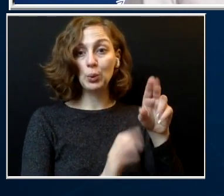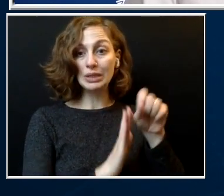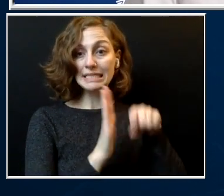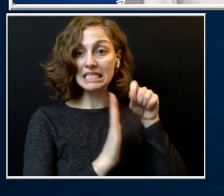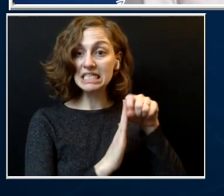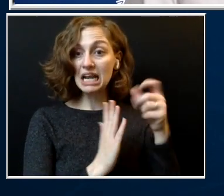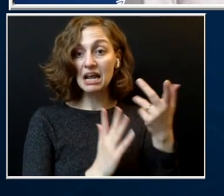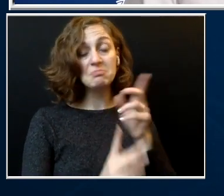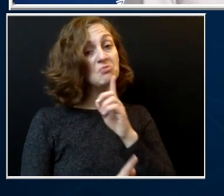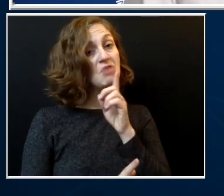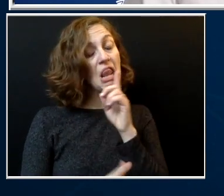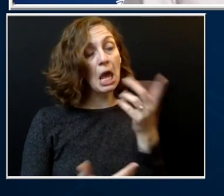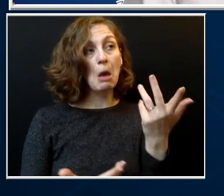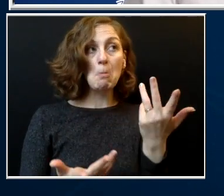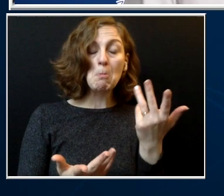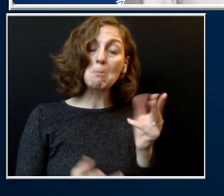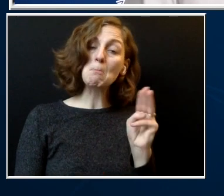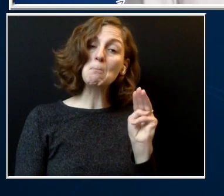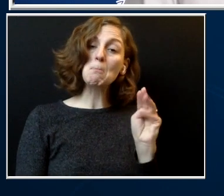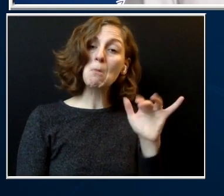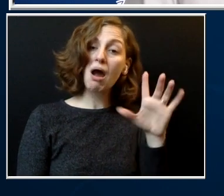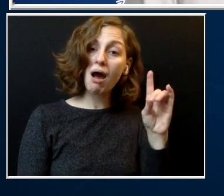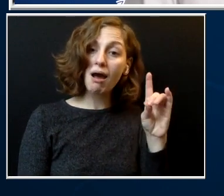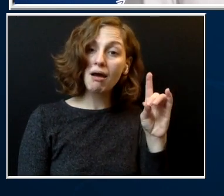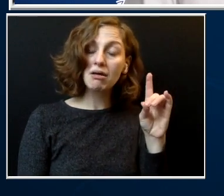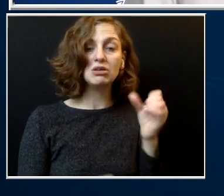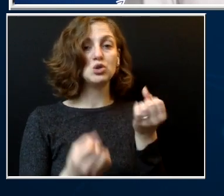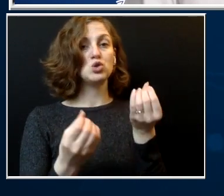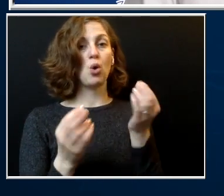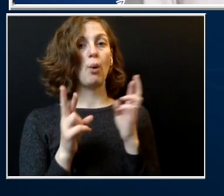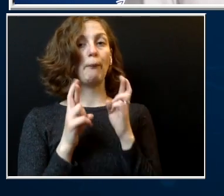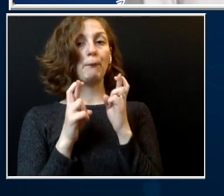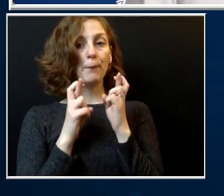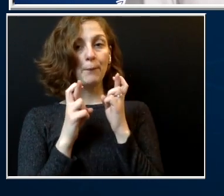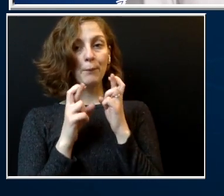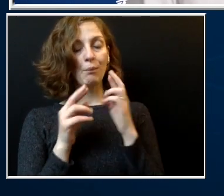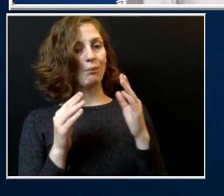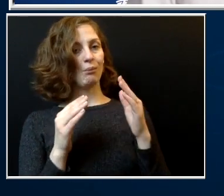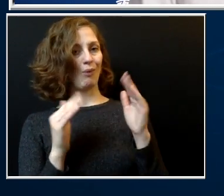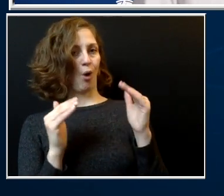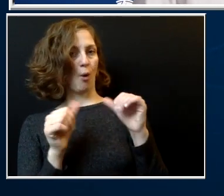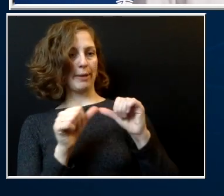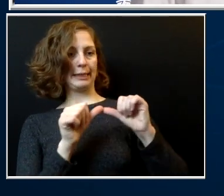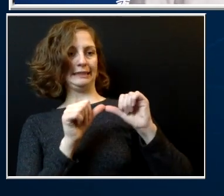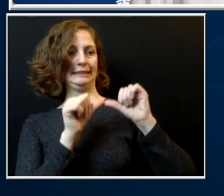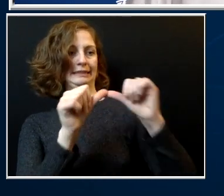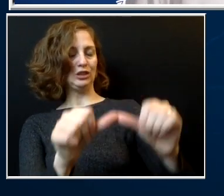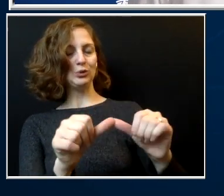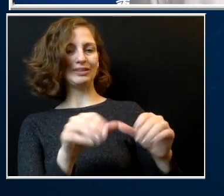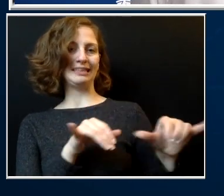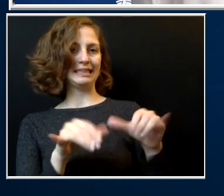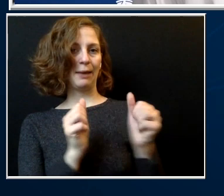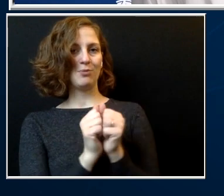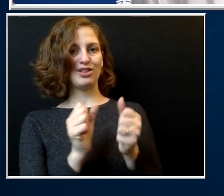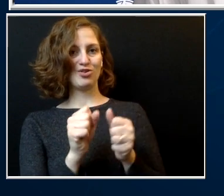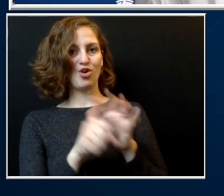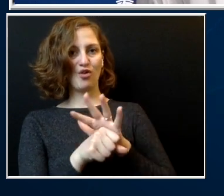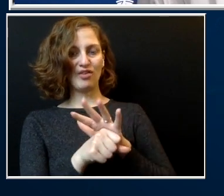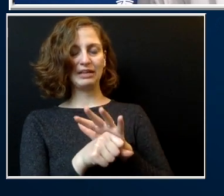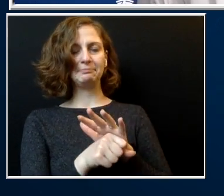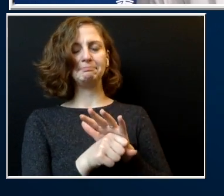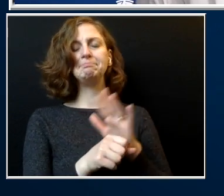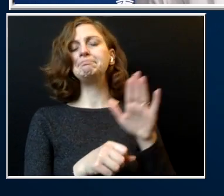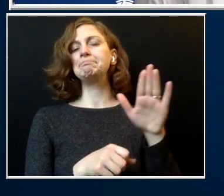And frankly, a relatively mild COVID season compared to what we've known the last 3 years. Now, about the COVID vaccination, as of January the